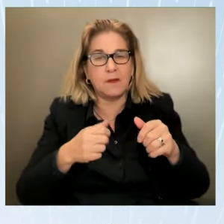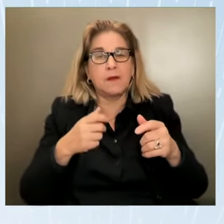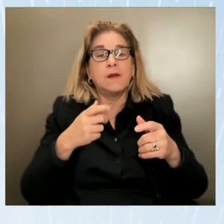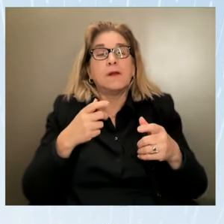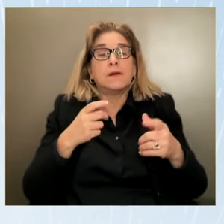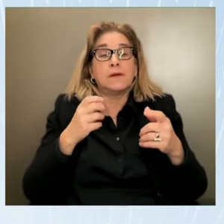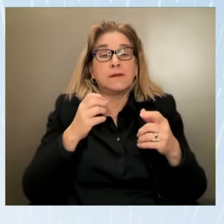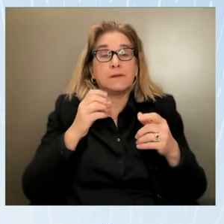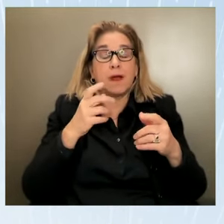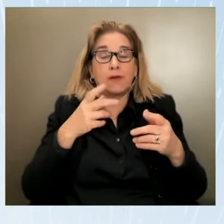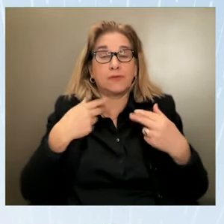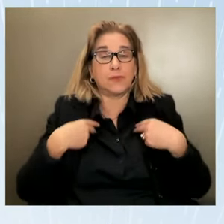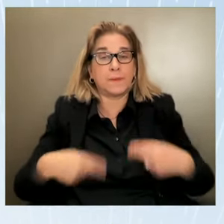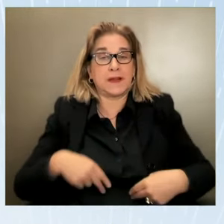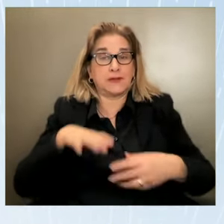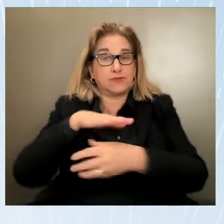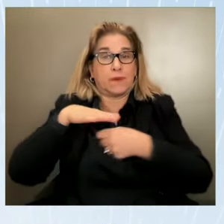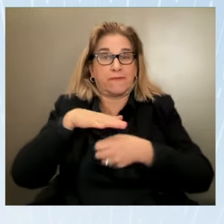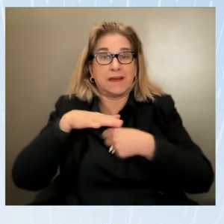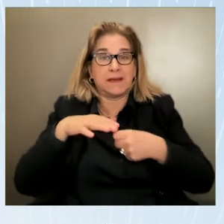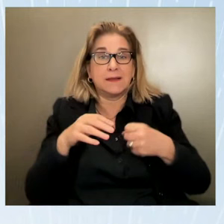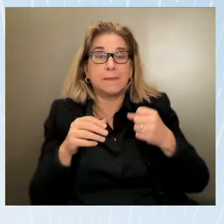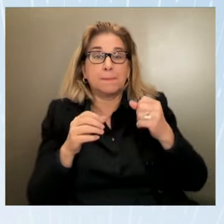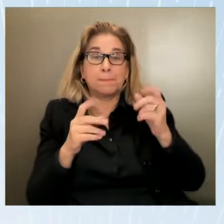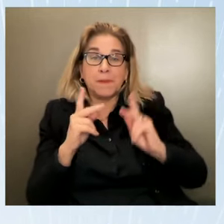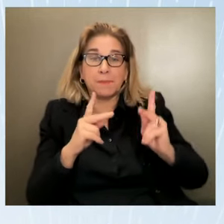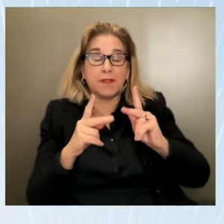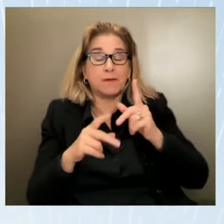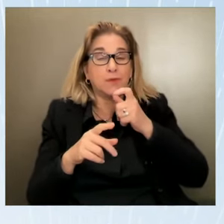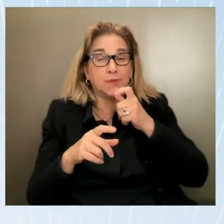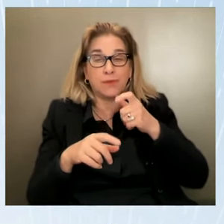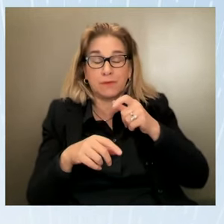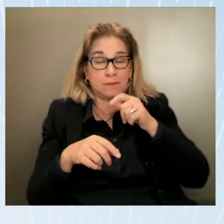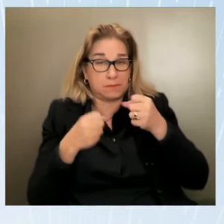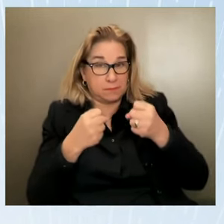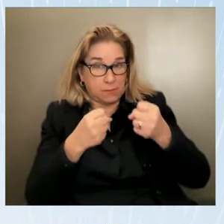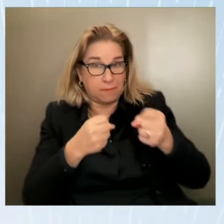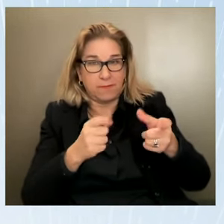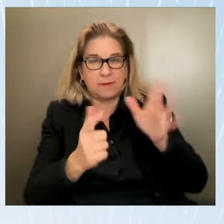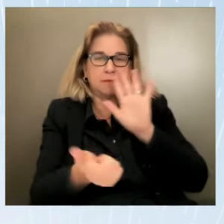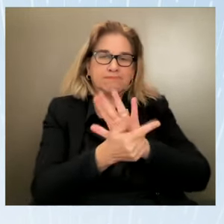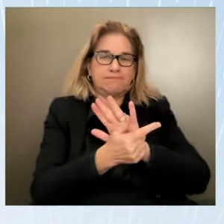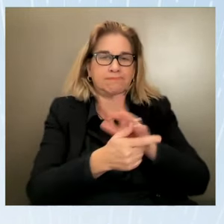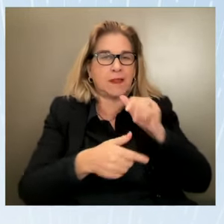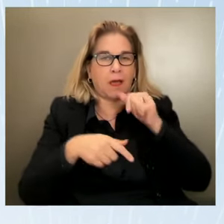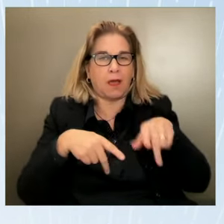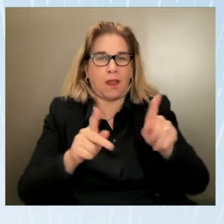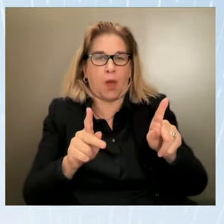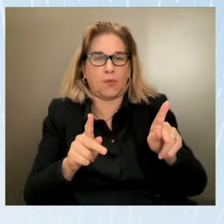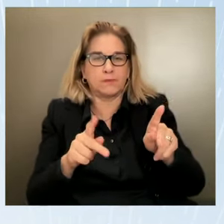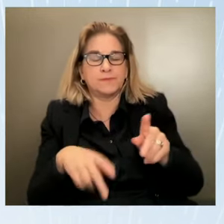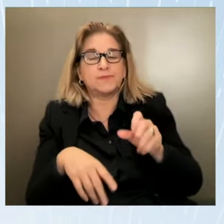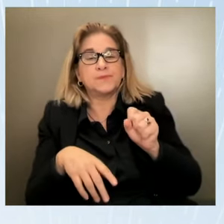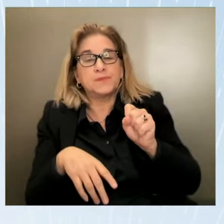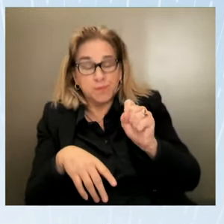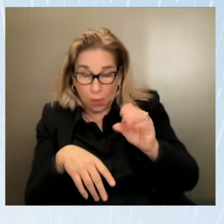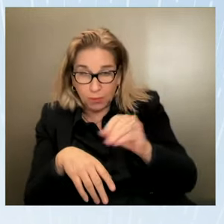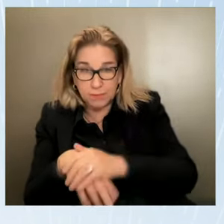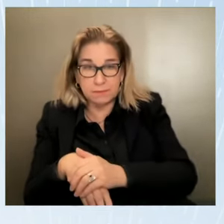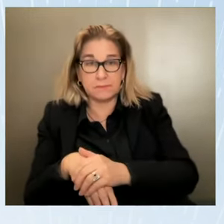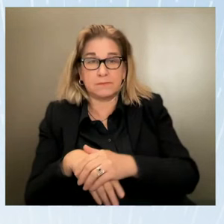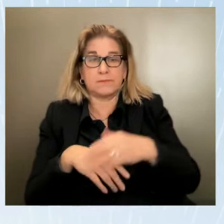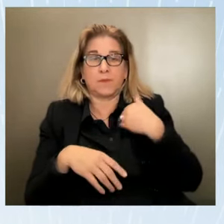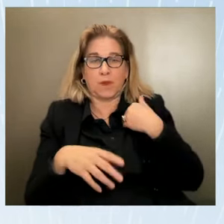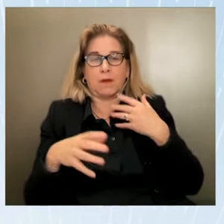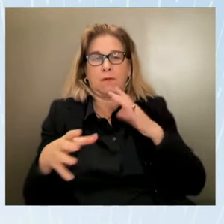Transportation Impact Award, we're working to lift up innovative and scalable solutions, most recently highlighting those launched by the Port of